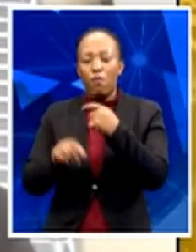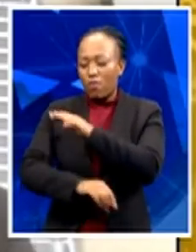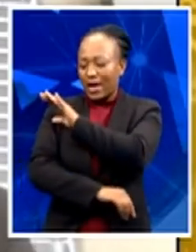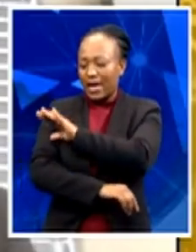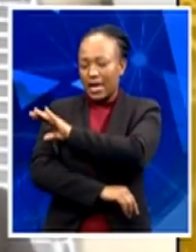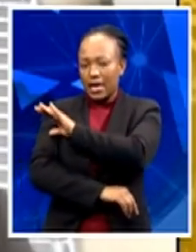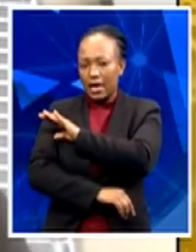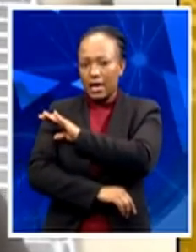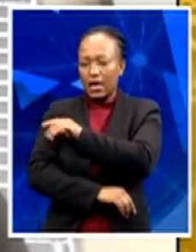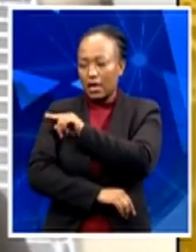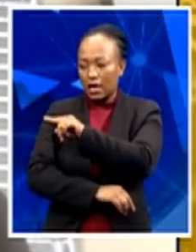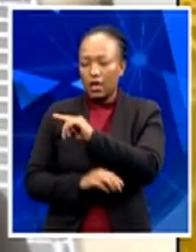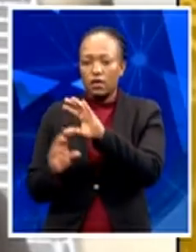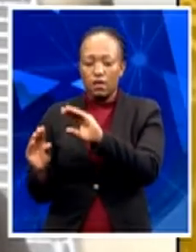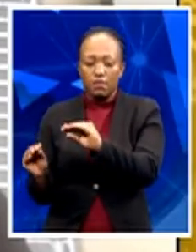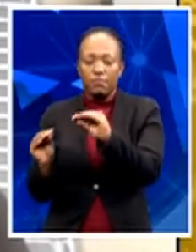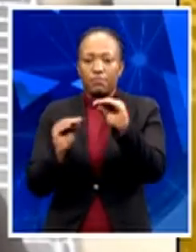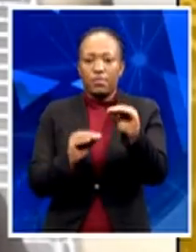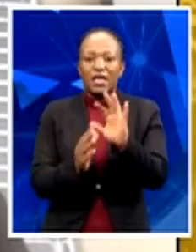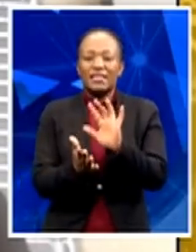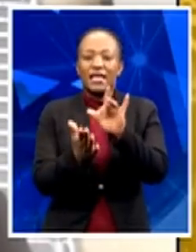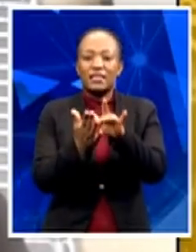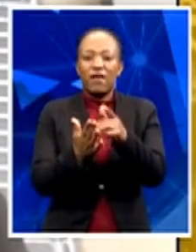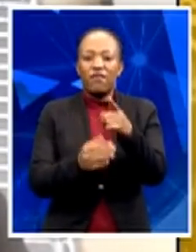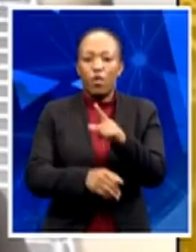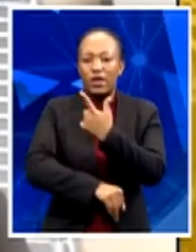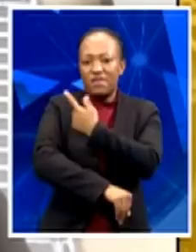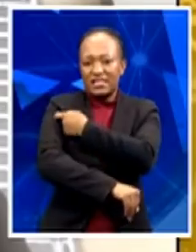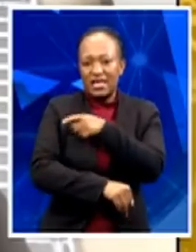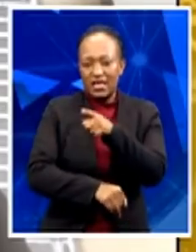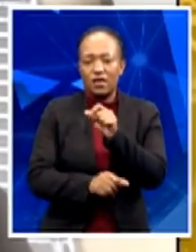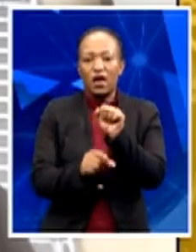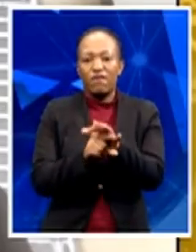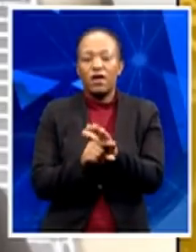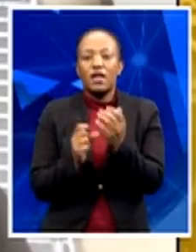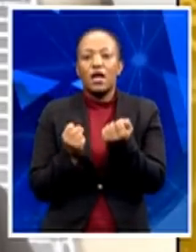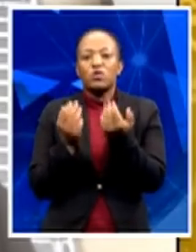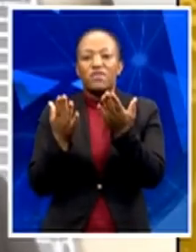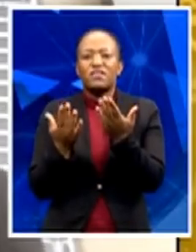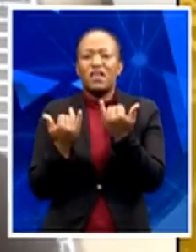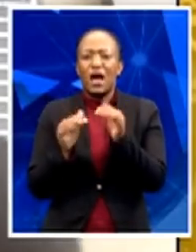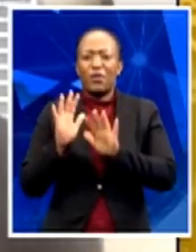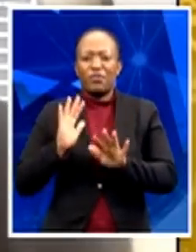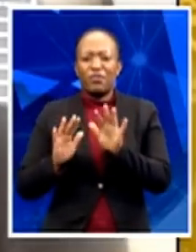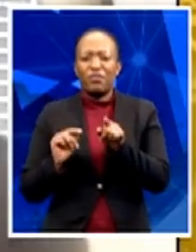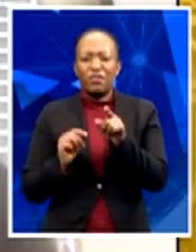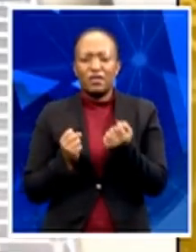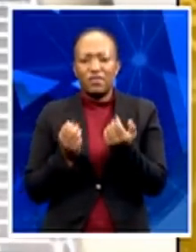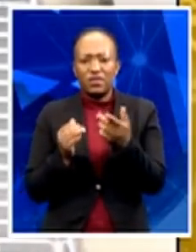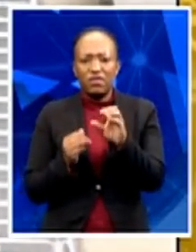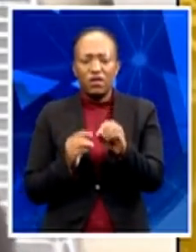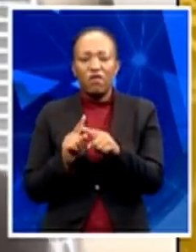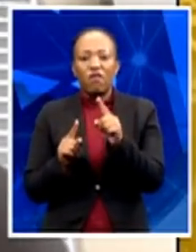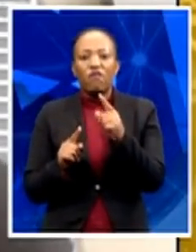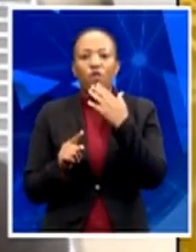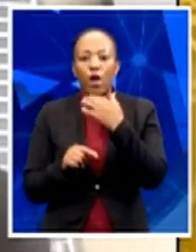our vaccine site, and therefore it affects the quality of service and the work that has to be done, especially for primary health care. So that we are